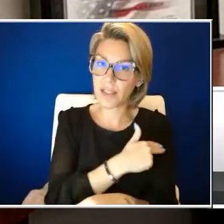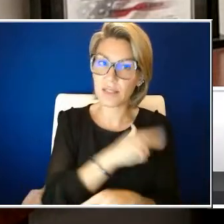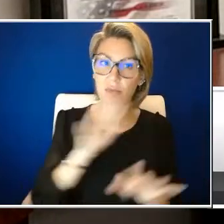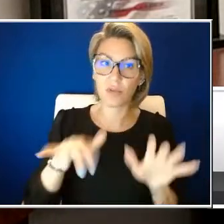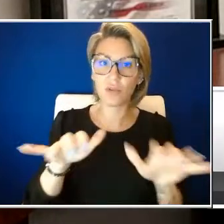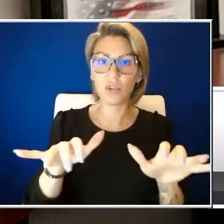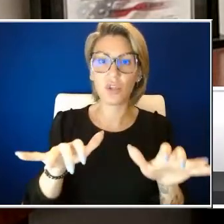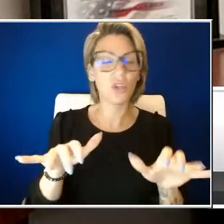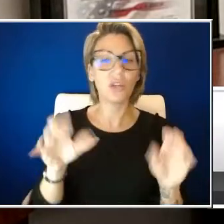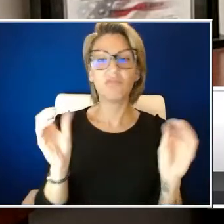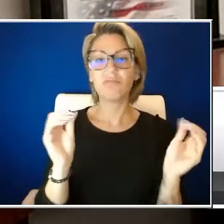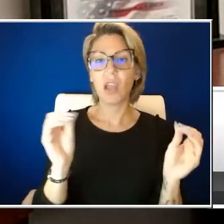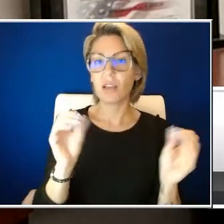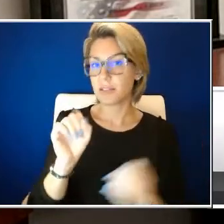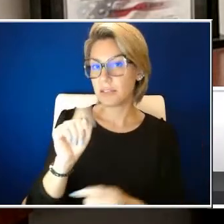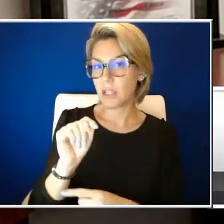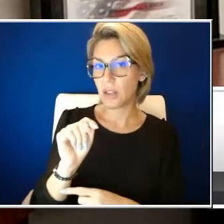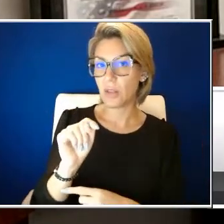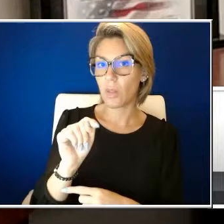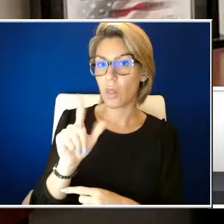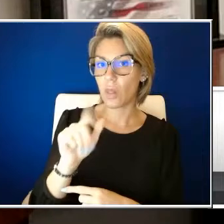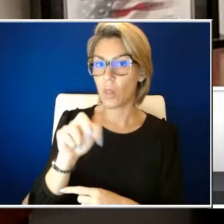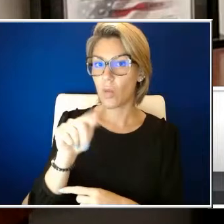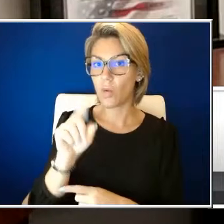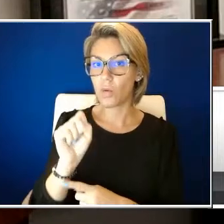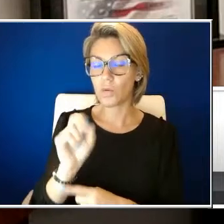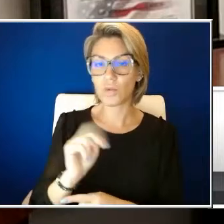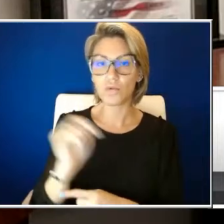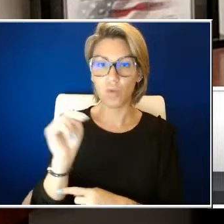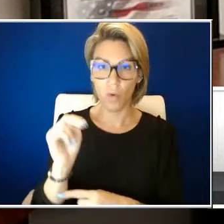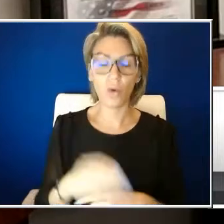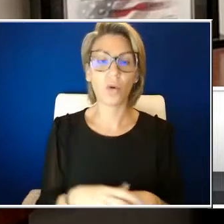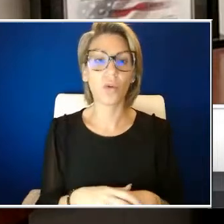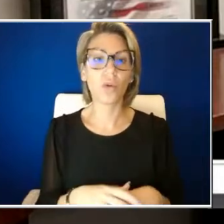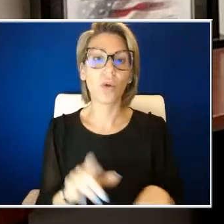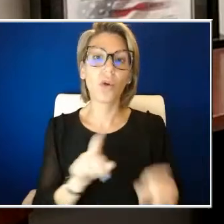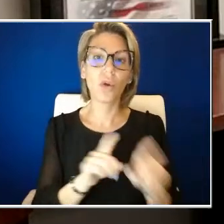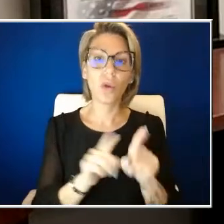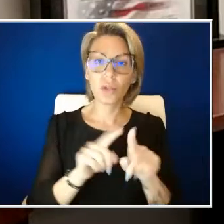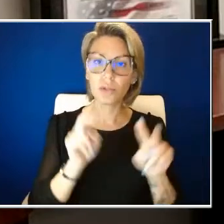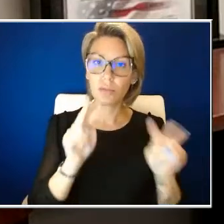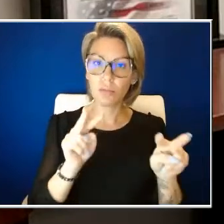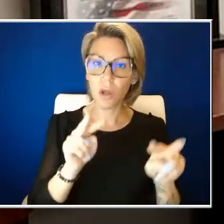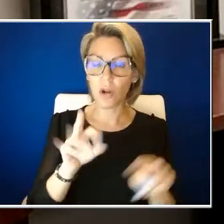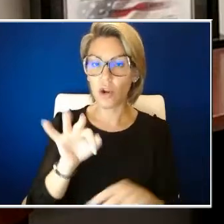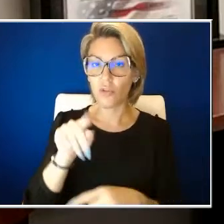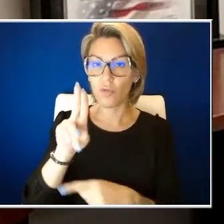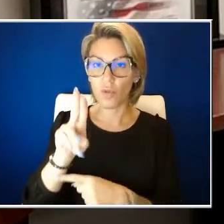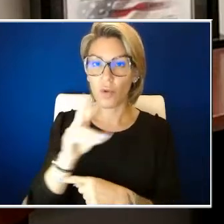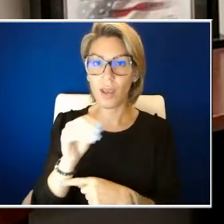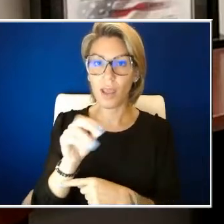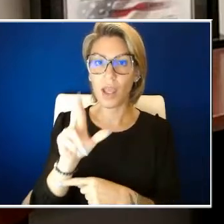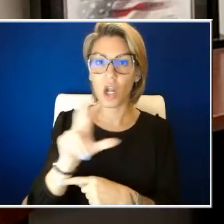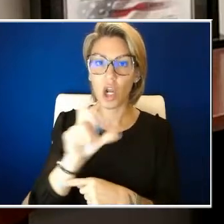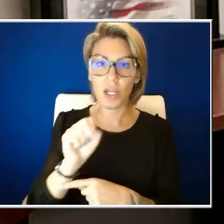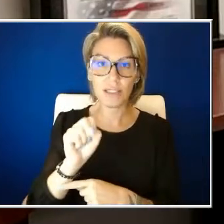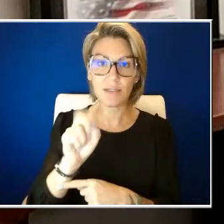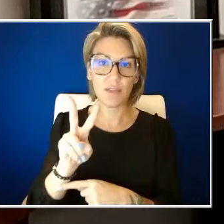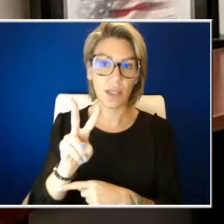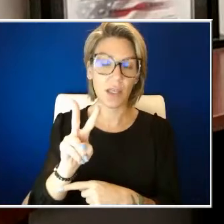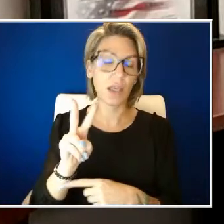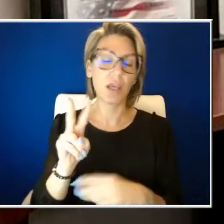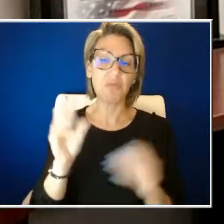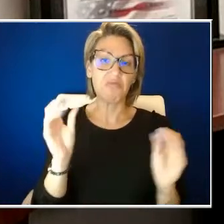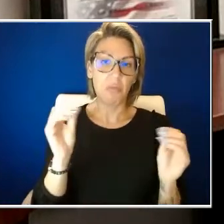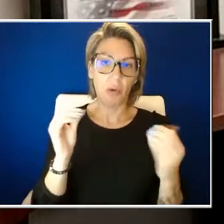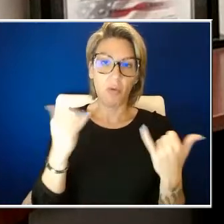St. Luke's North. We also still monitor flu and RSV. We have no flu or RSV cases